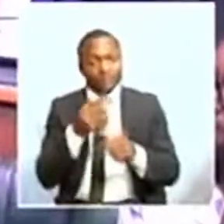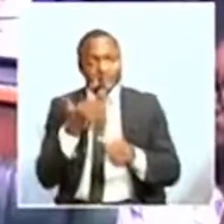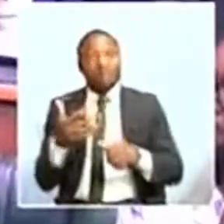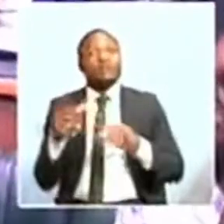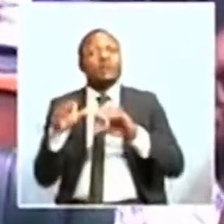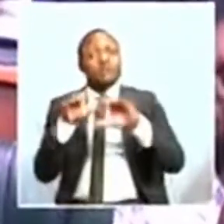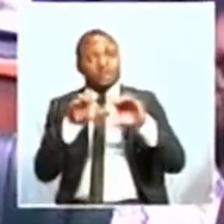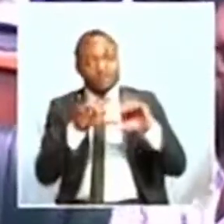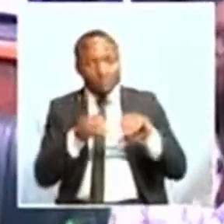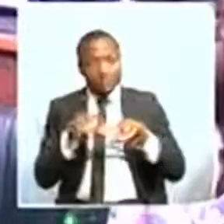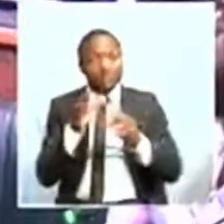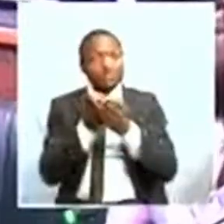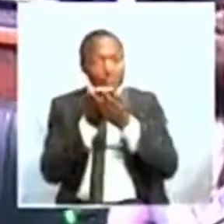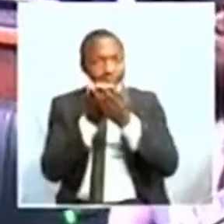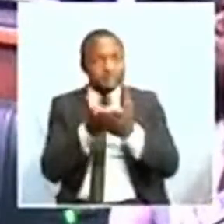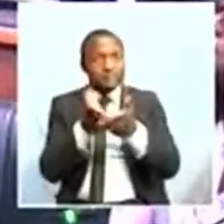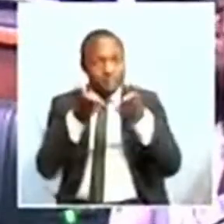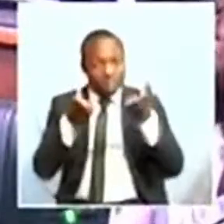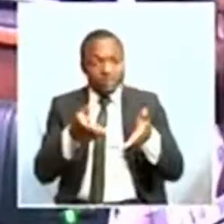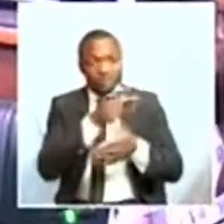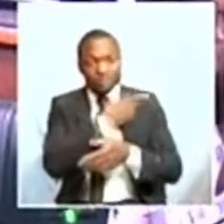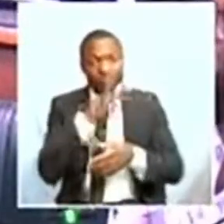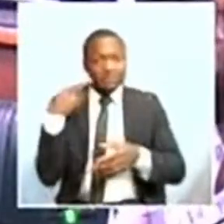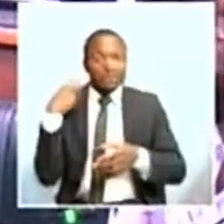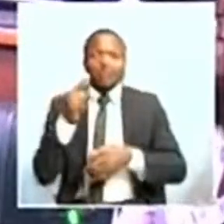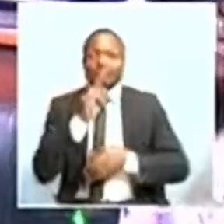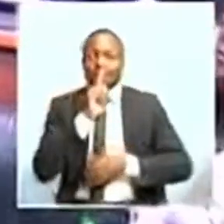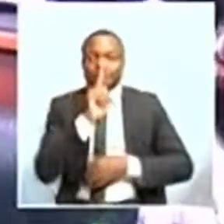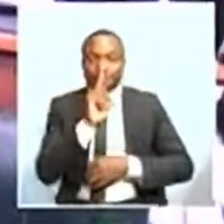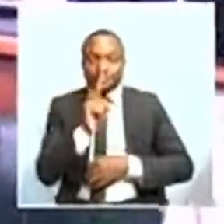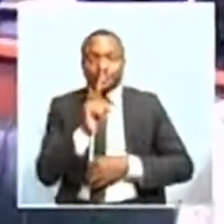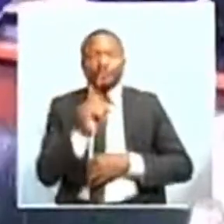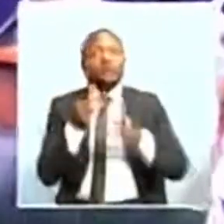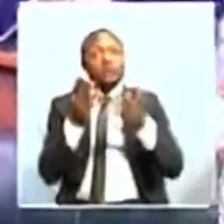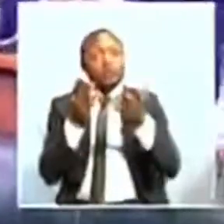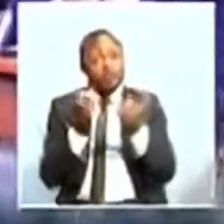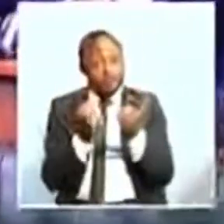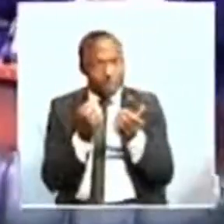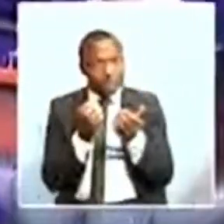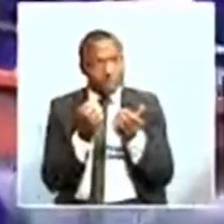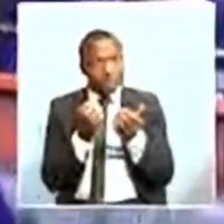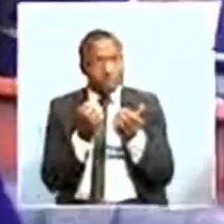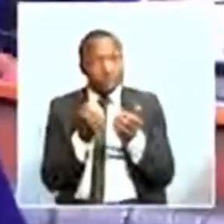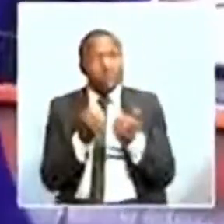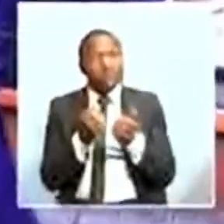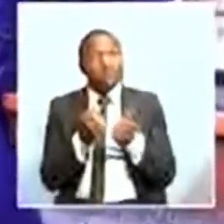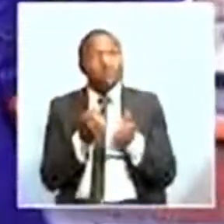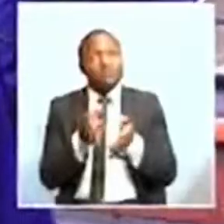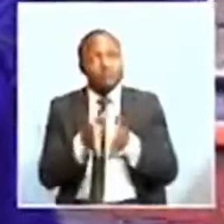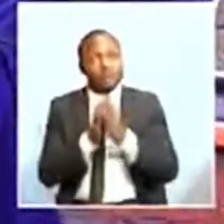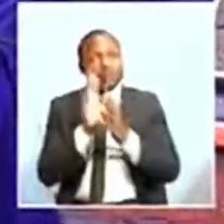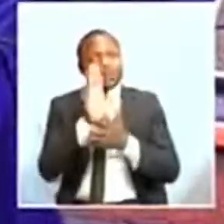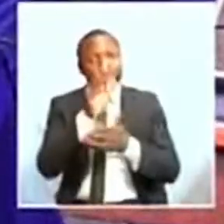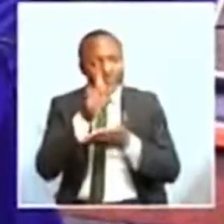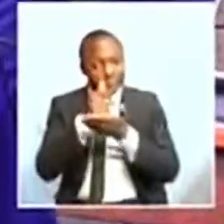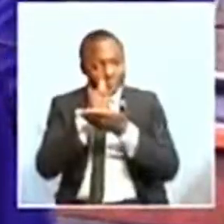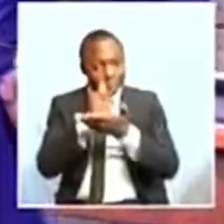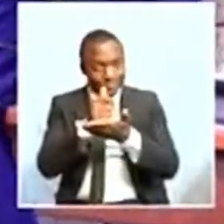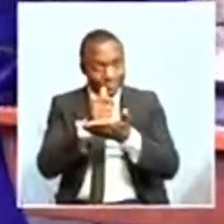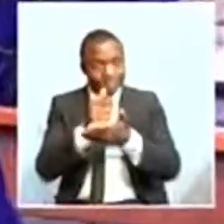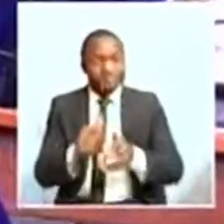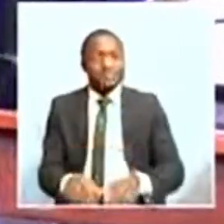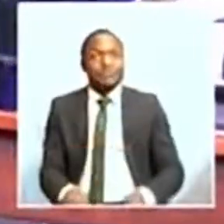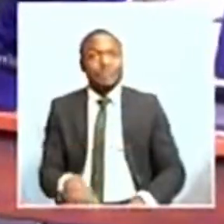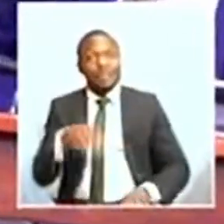we submit to this House is factual. I would like to seek your indulgence as